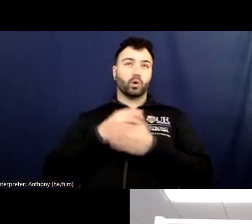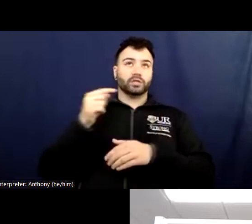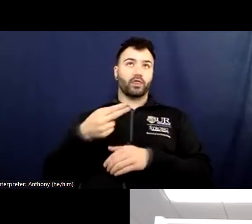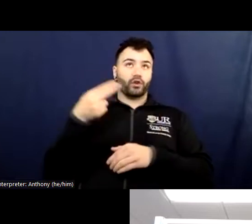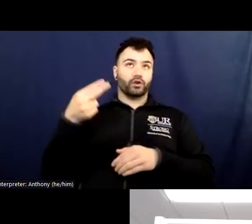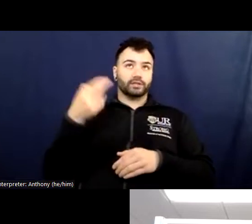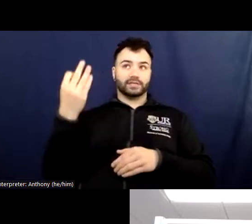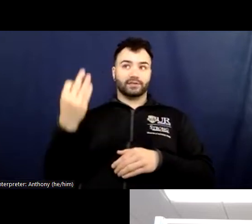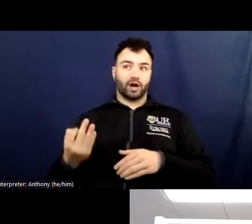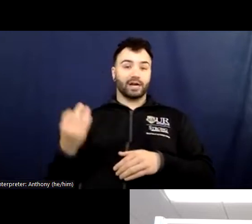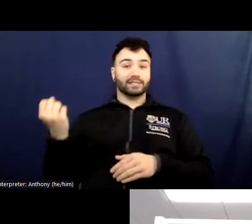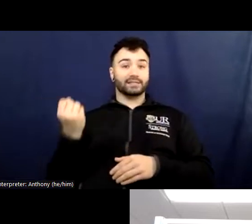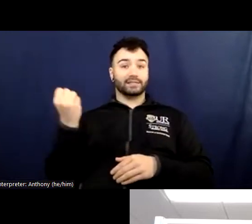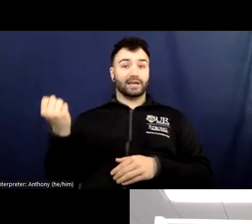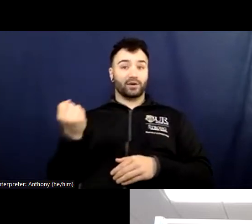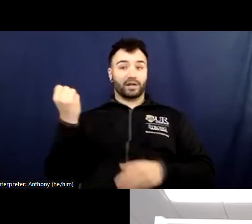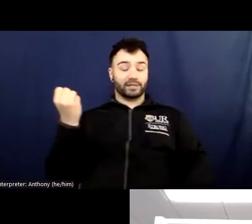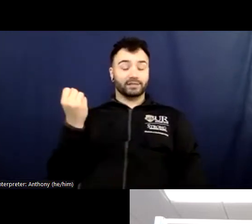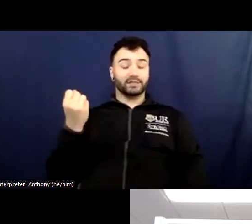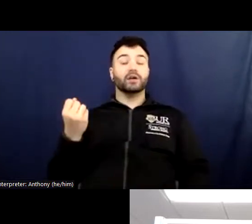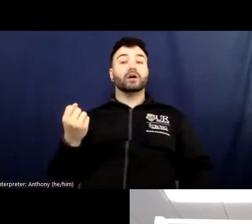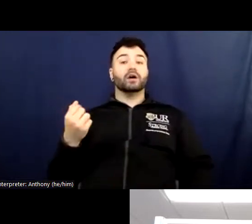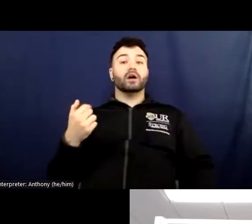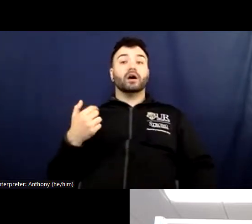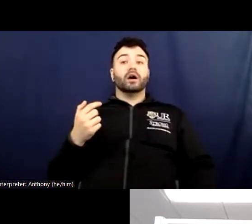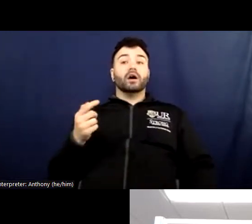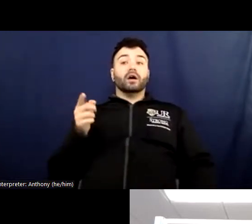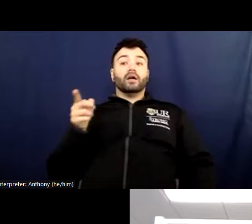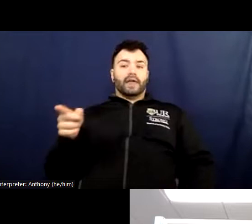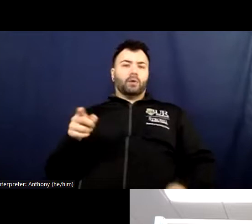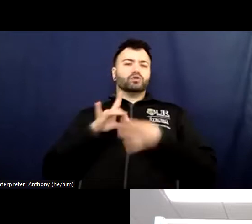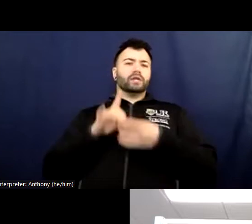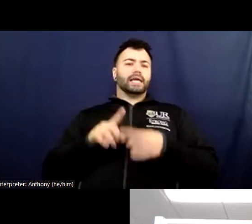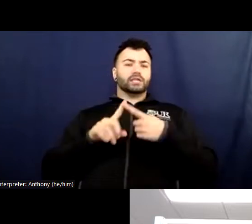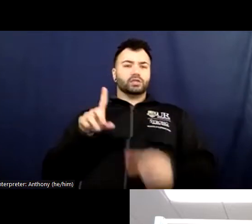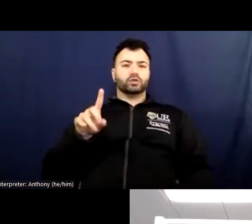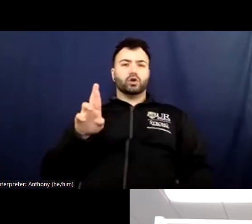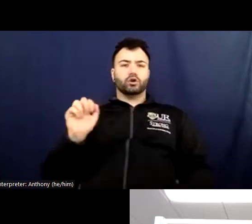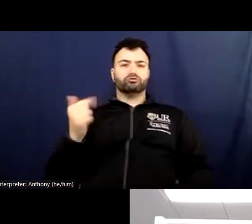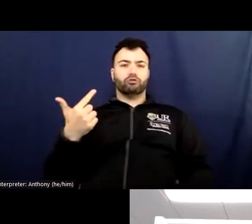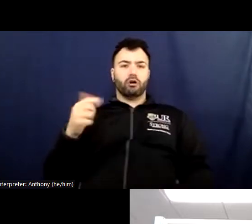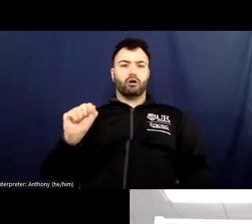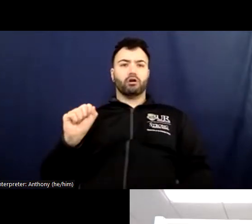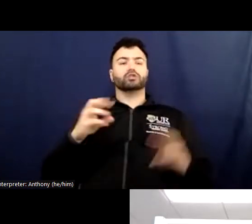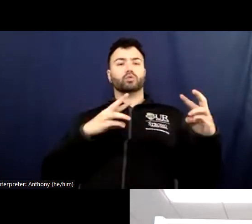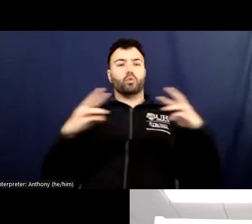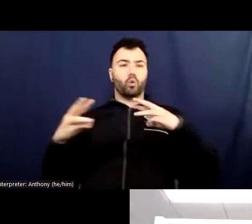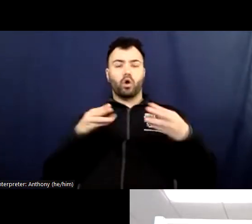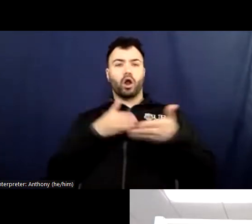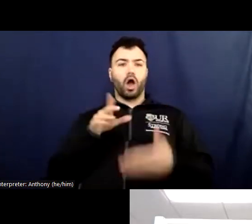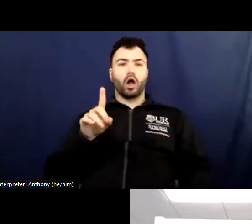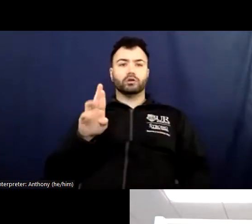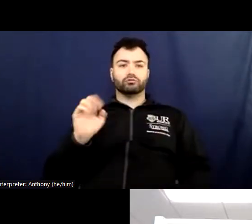being stuck in a room on Friday all day. And I taught a course on the war on drugs. And I brought in people from the government who actually